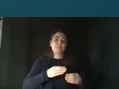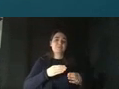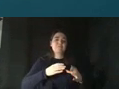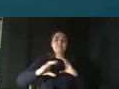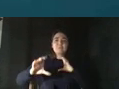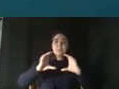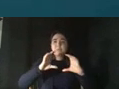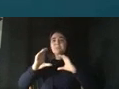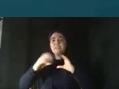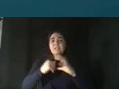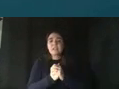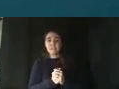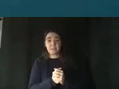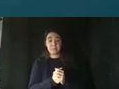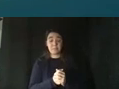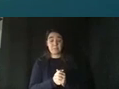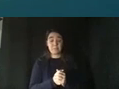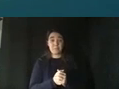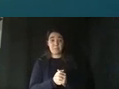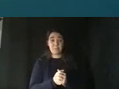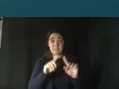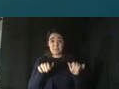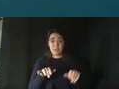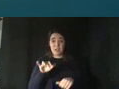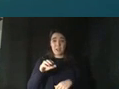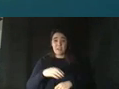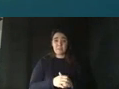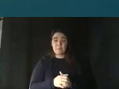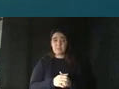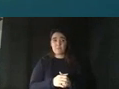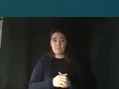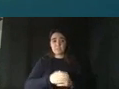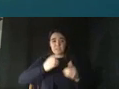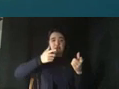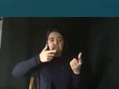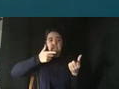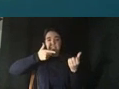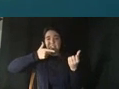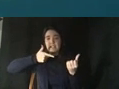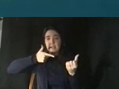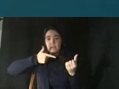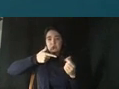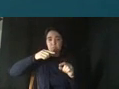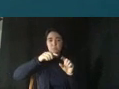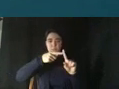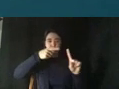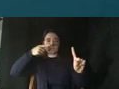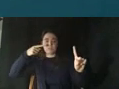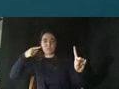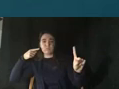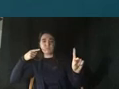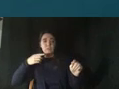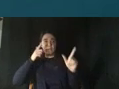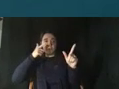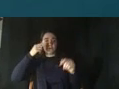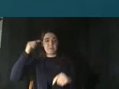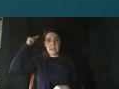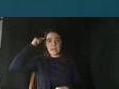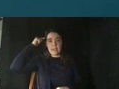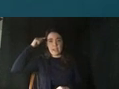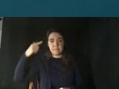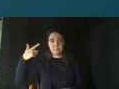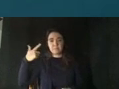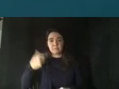But as he was waving and saying hi, there was a sniper who shot him in the head, and